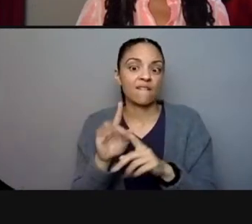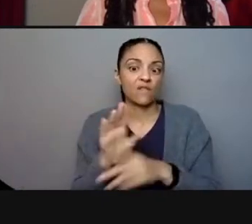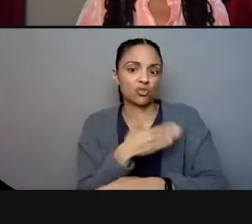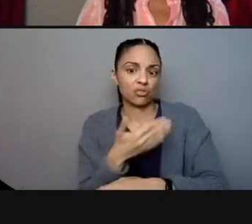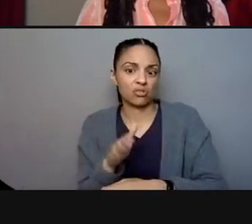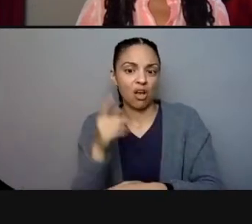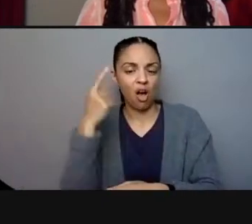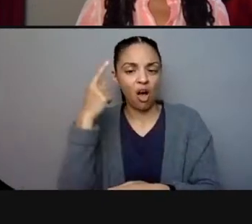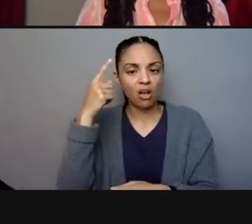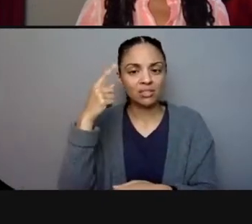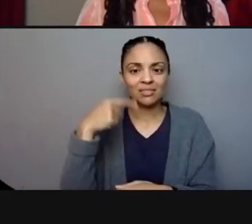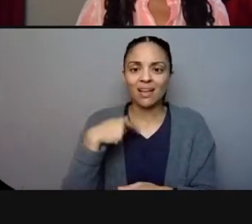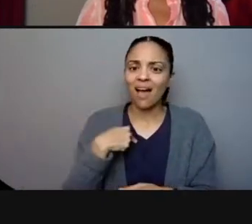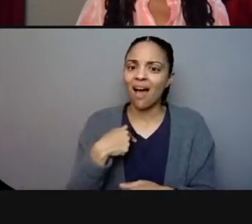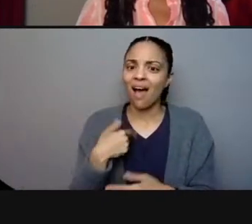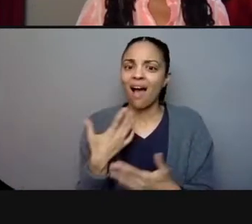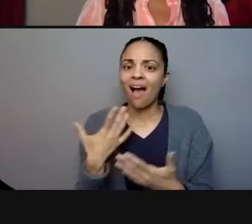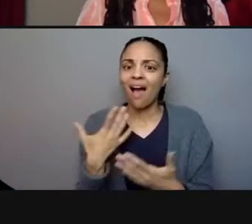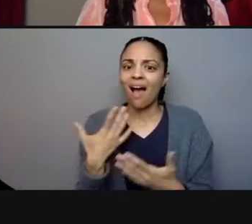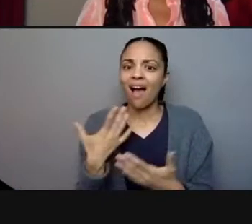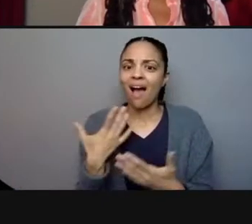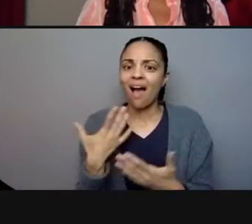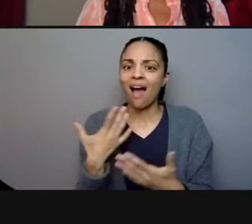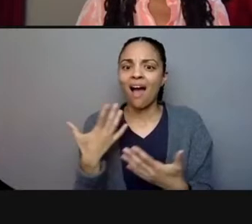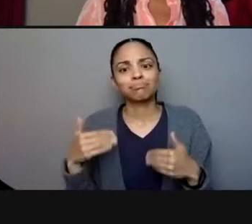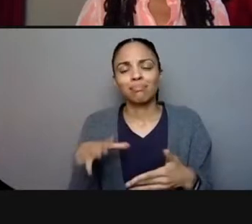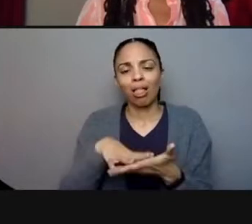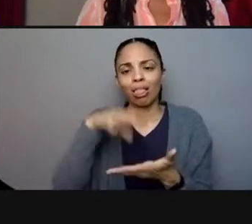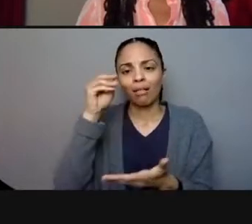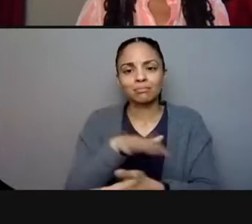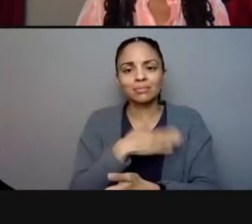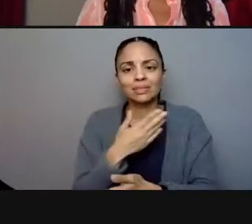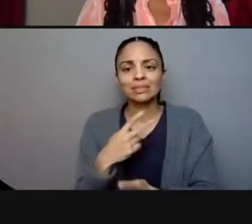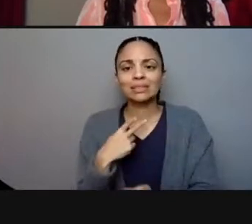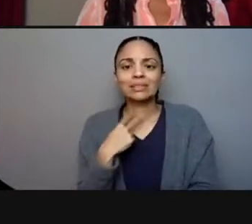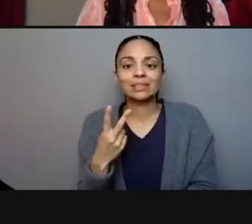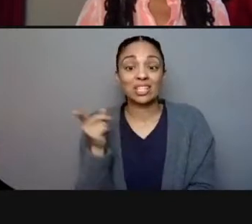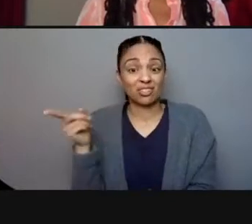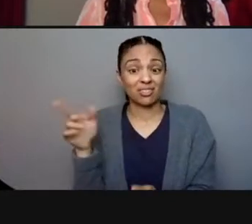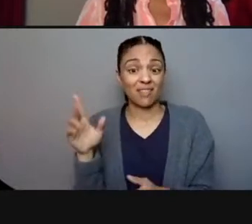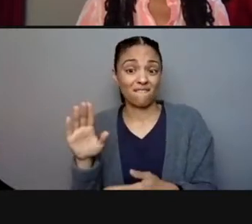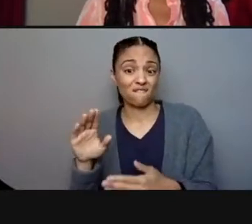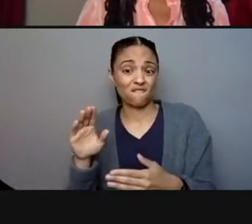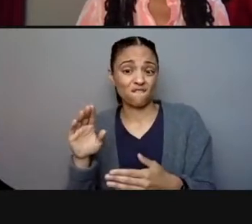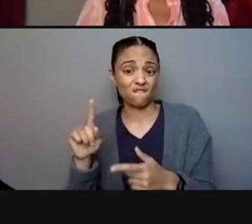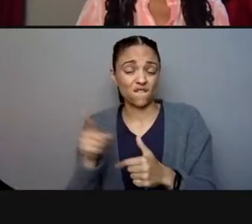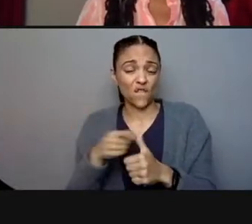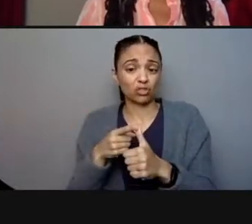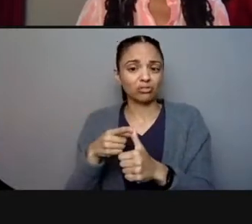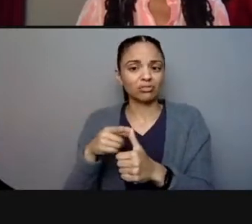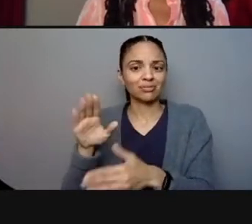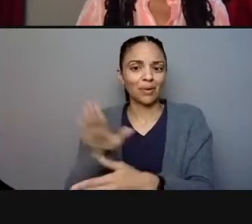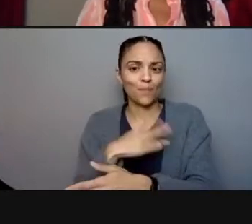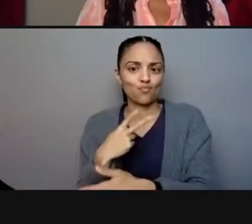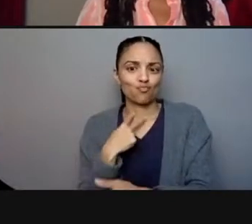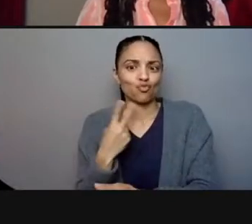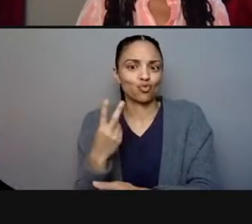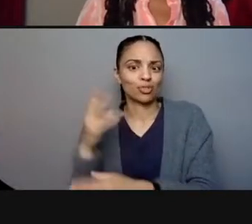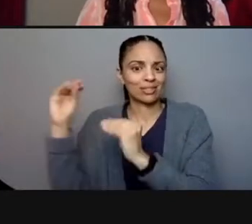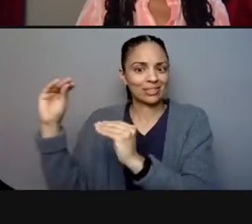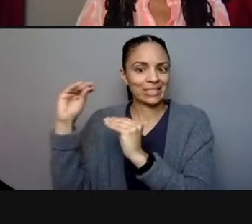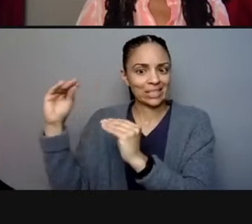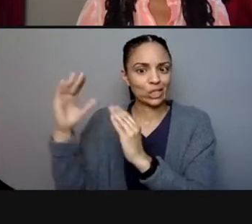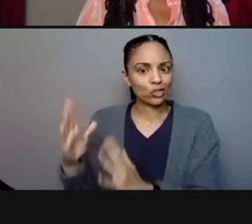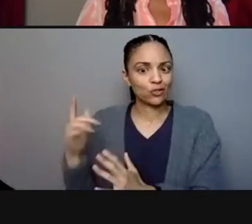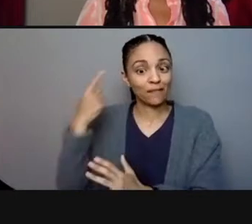first my first choir director since since I could open my mouth and talk all the way through high school. And she's low key the one